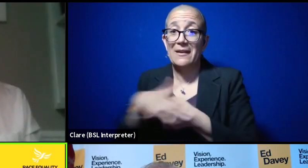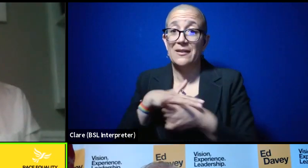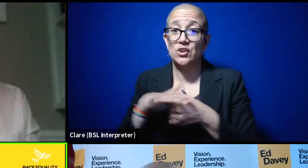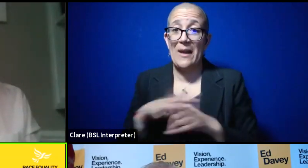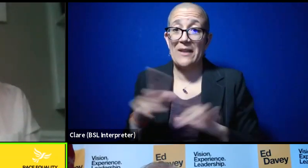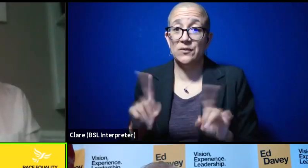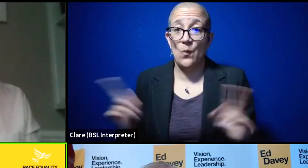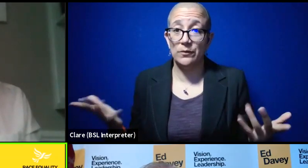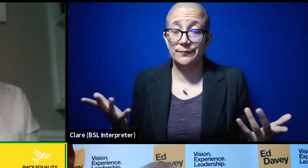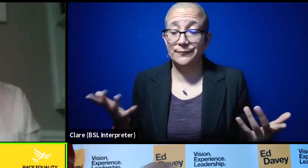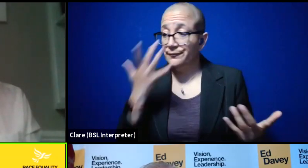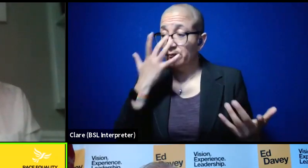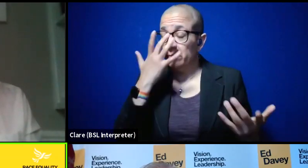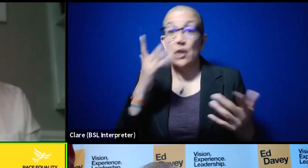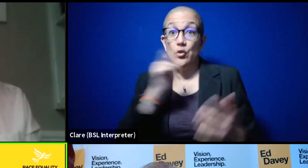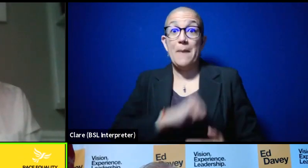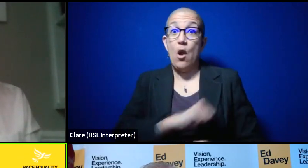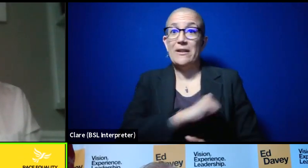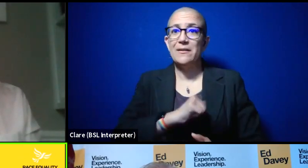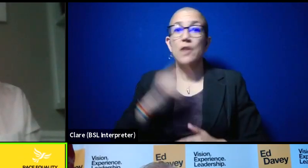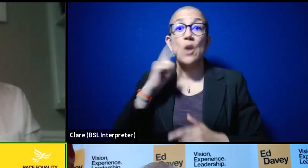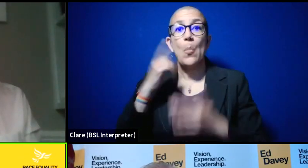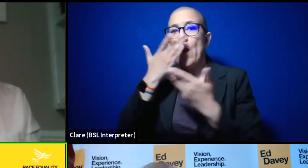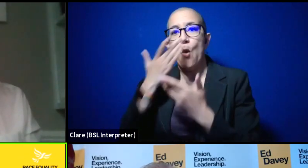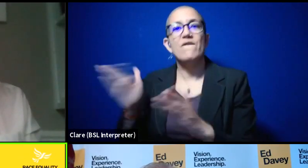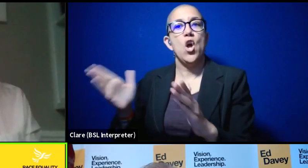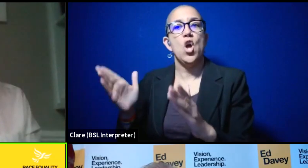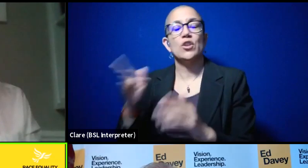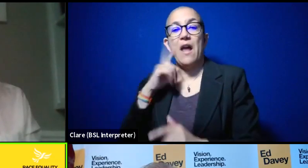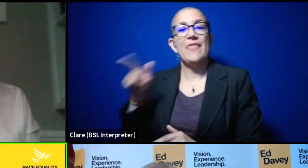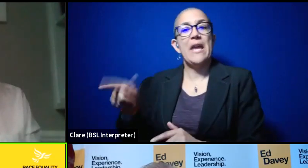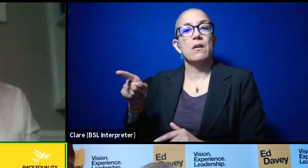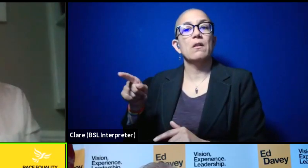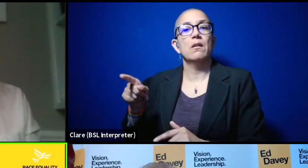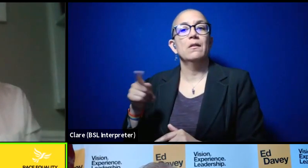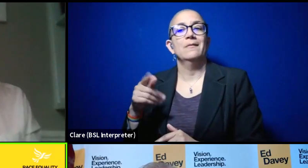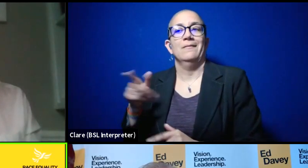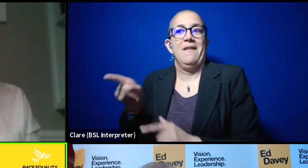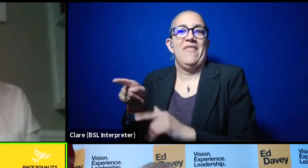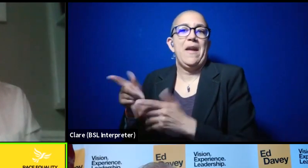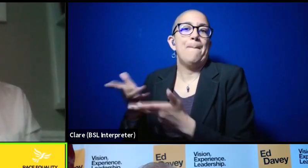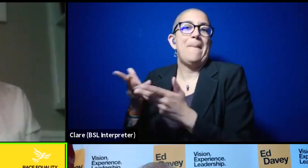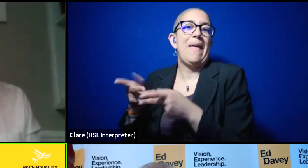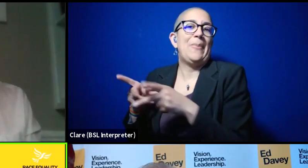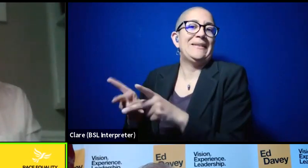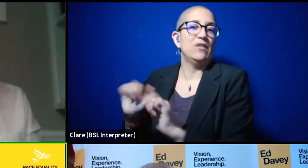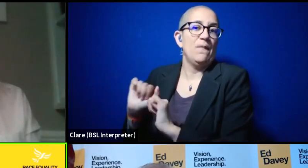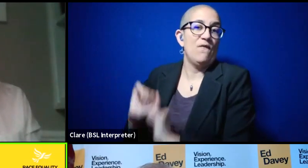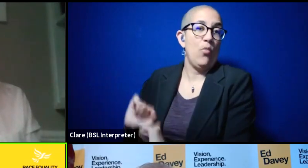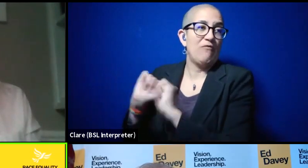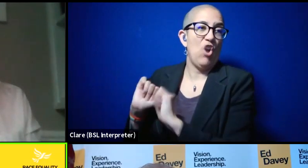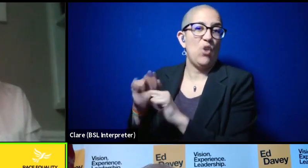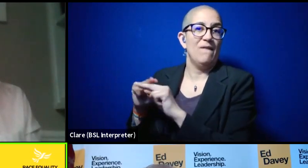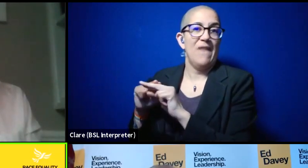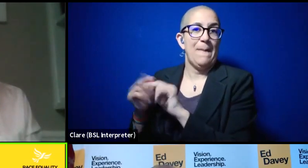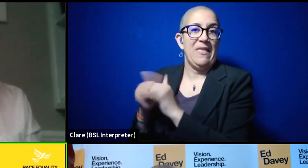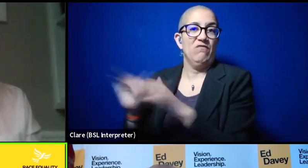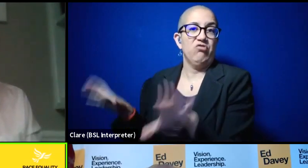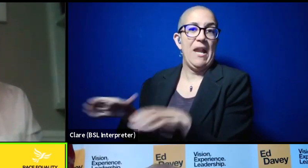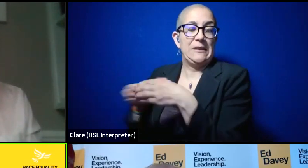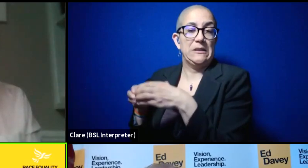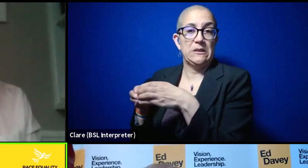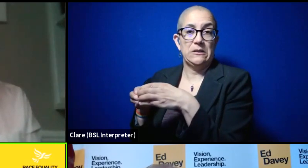be perfectly honest, I don't think it was overt. I think it was more they were playing the system for their own family and friends gain. And it ended up